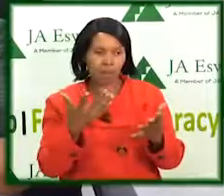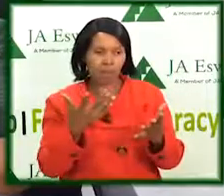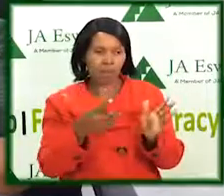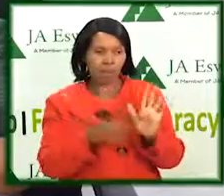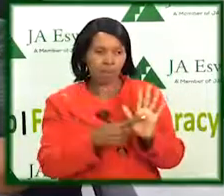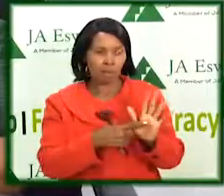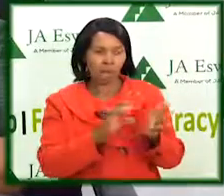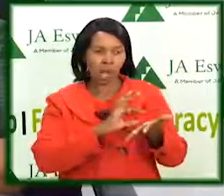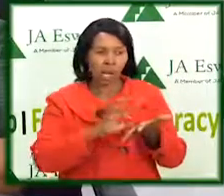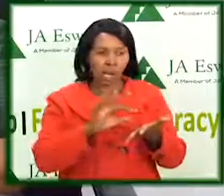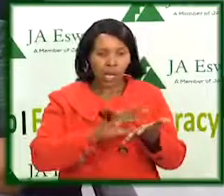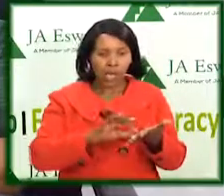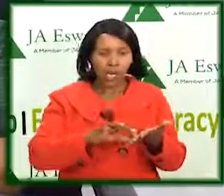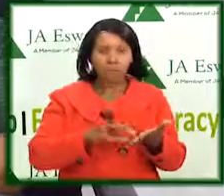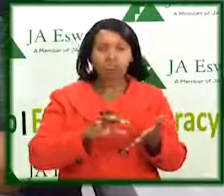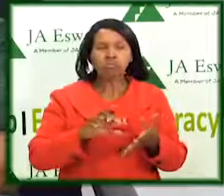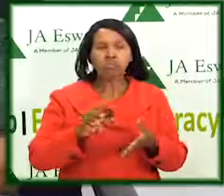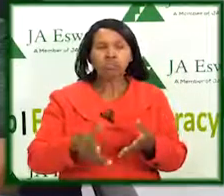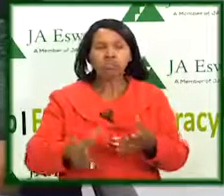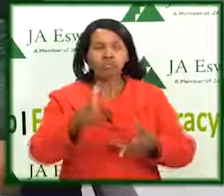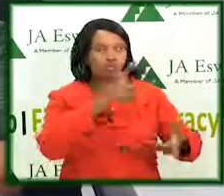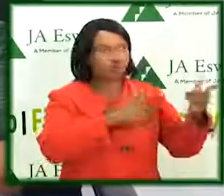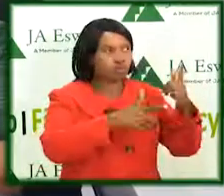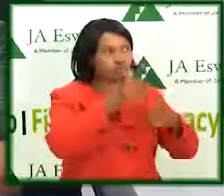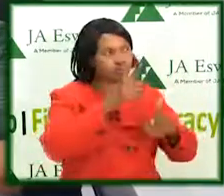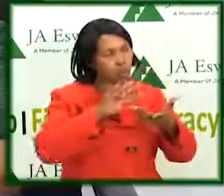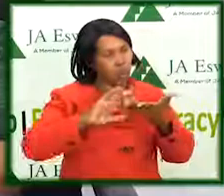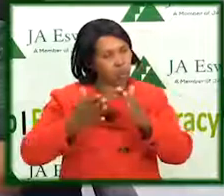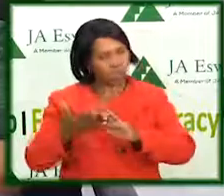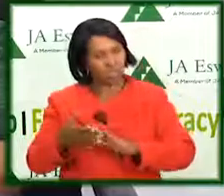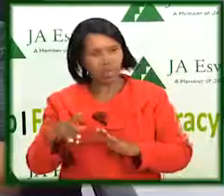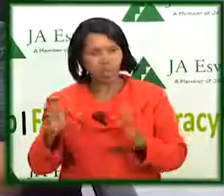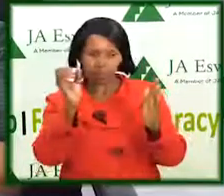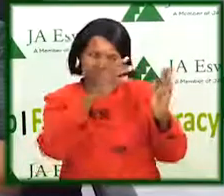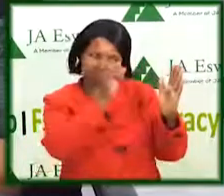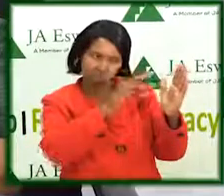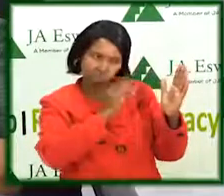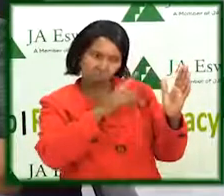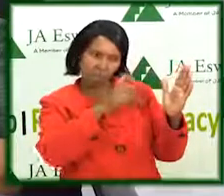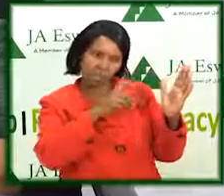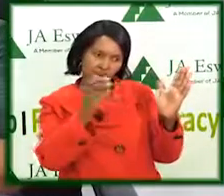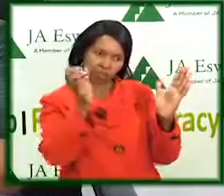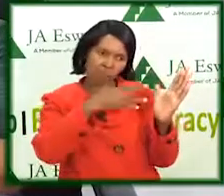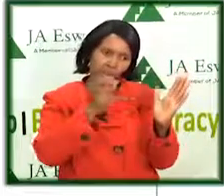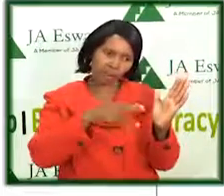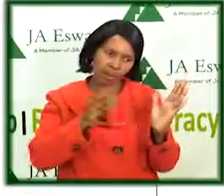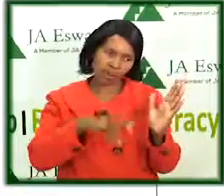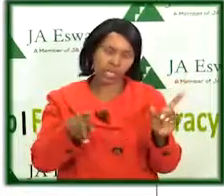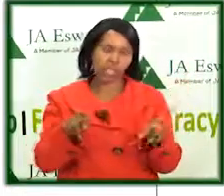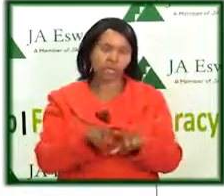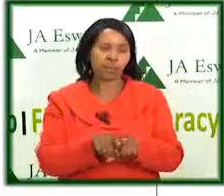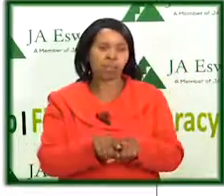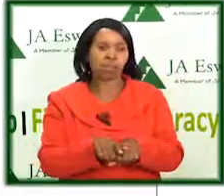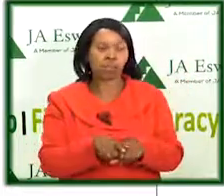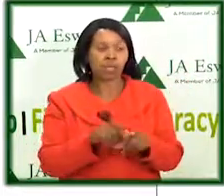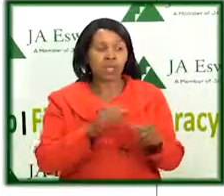campaign, you should take pictures of that and make sure you post it on your end of year report. So that is the format of